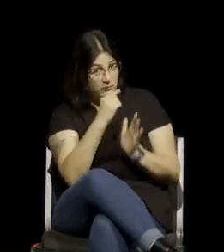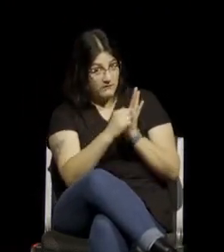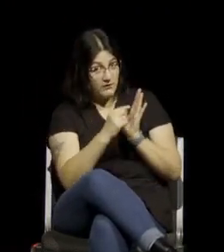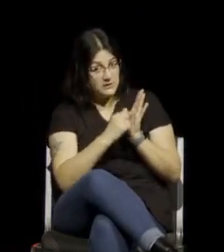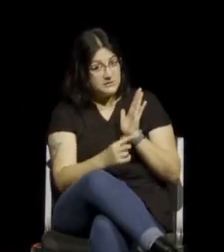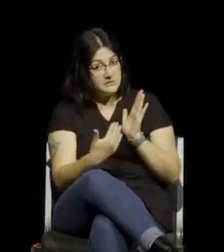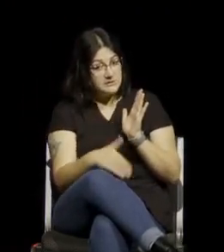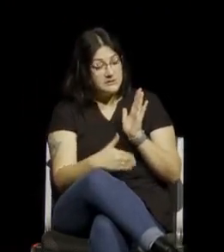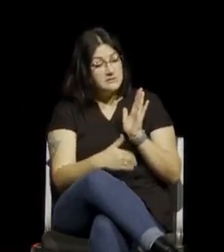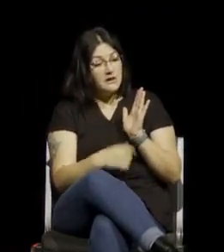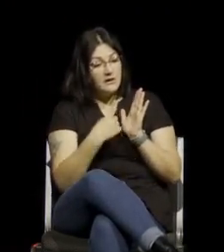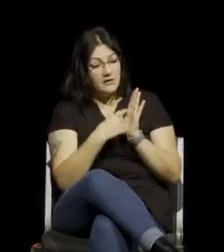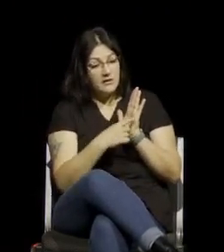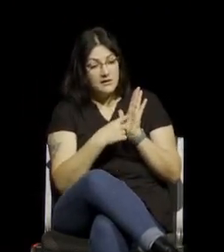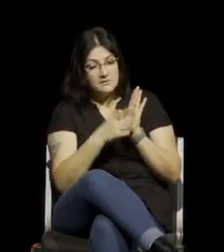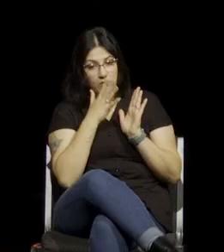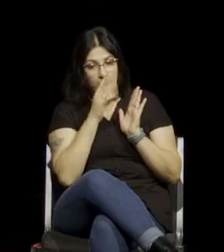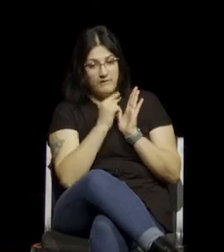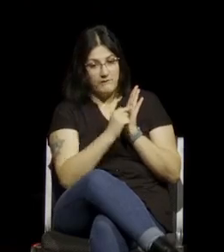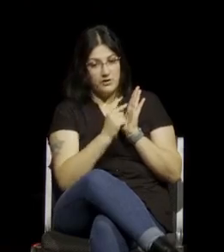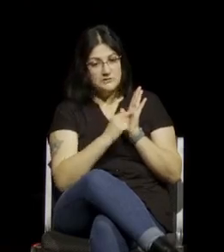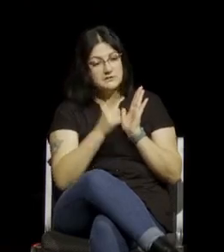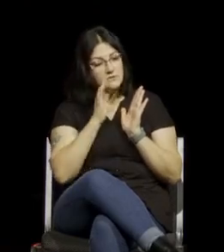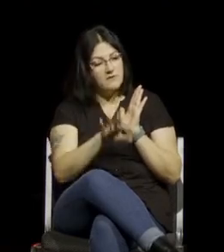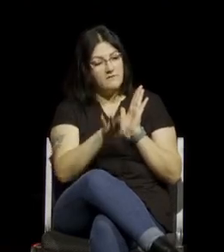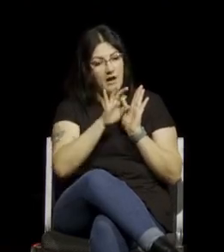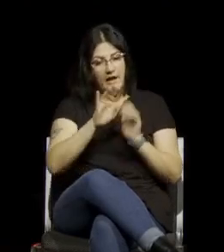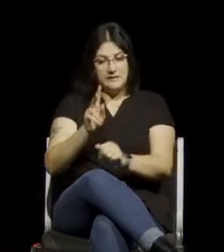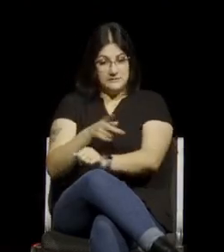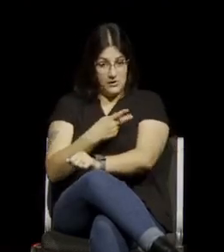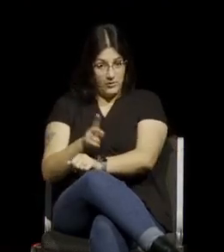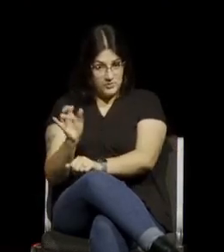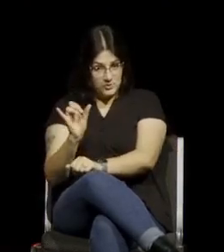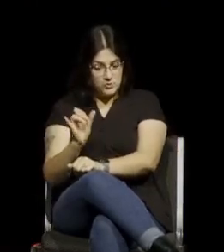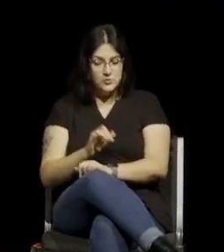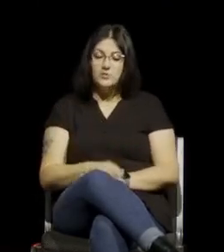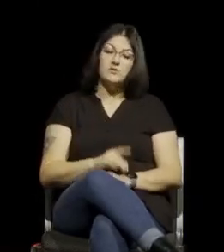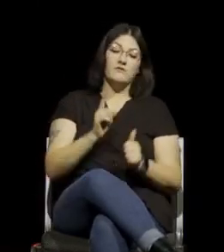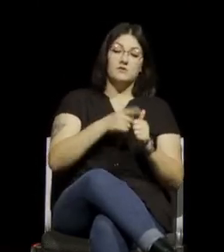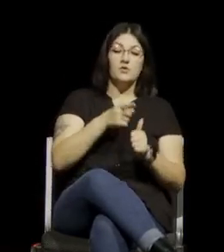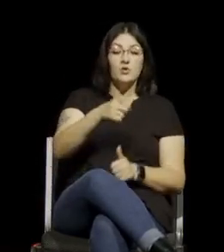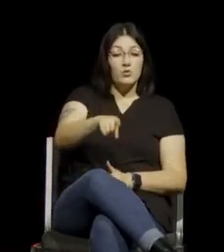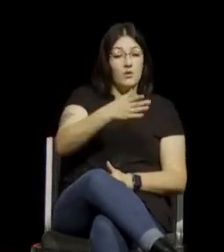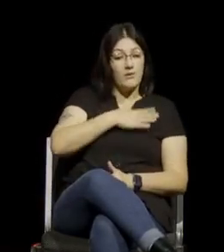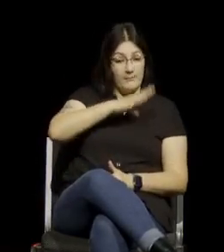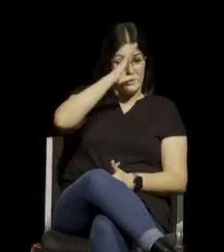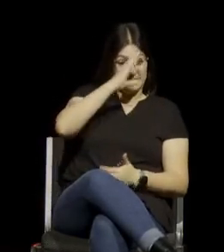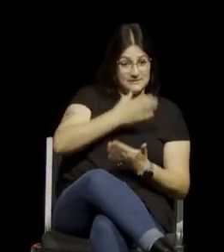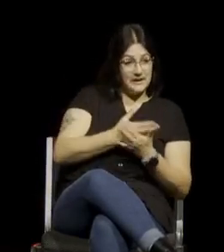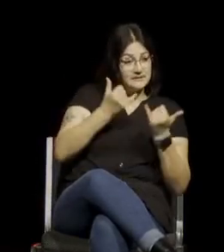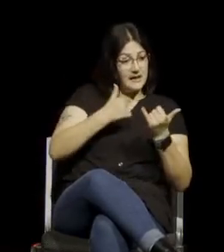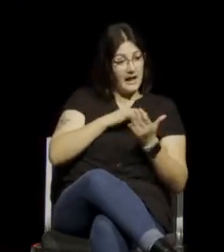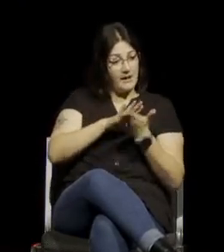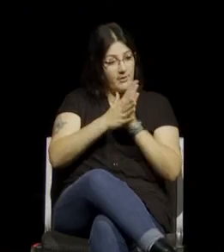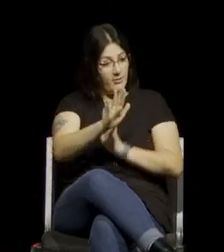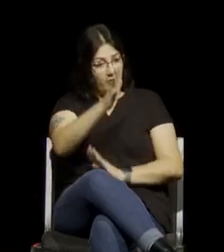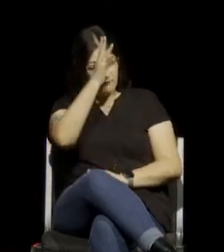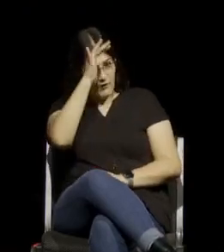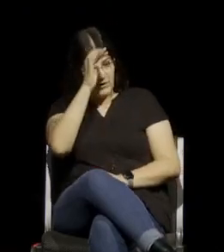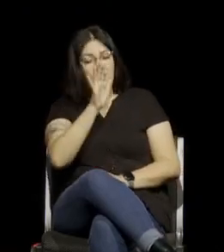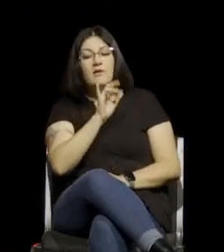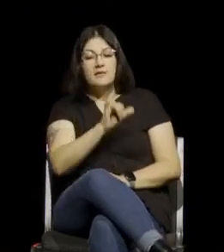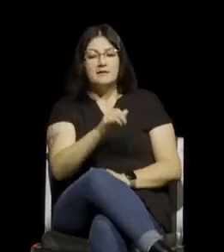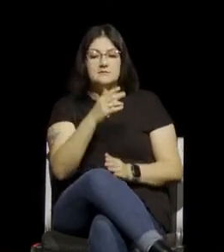two verses are going to be verses that are found in the book of Psalms. The first one, you are my son, today I become your father, is found in